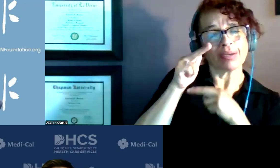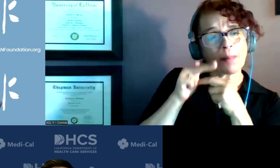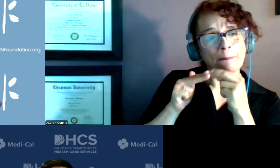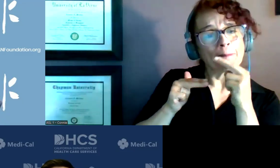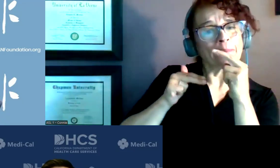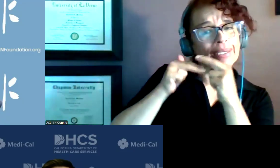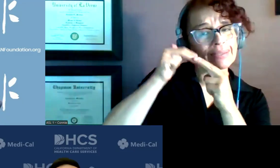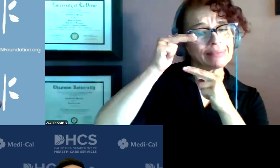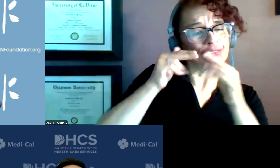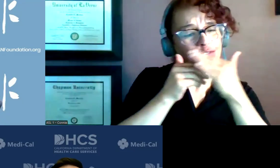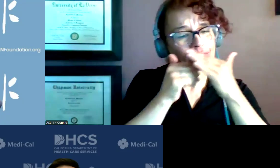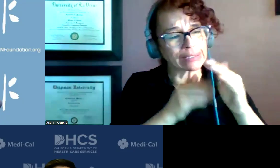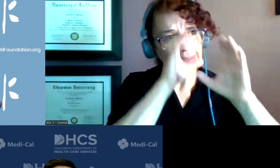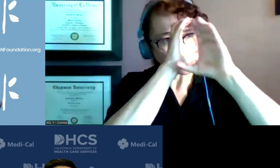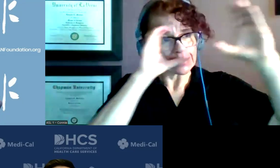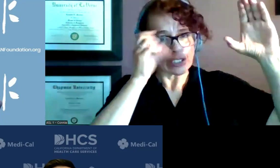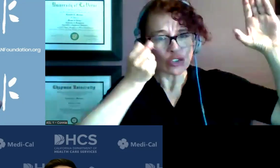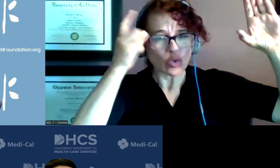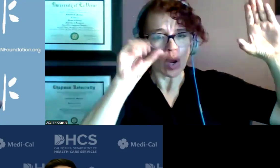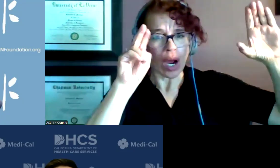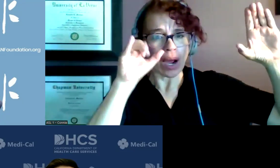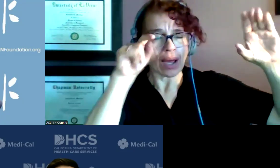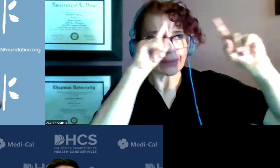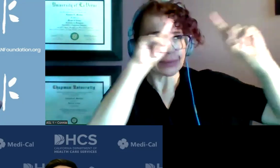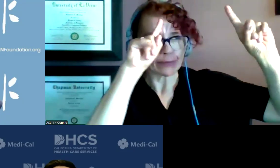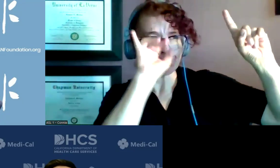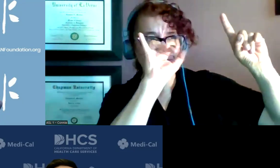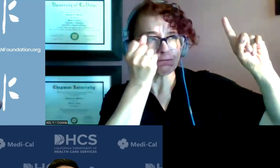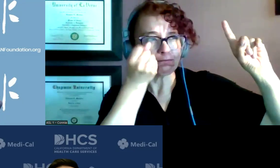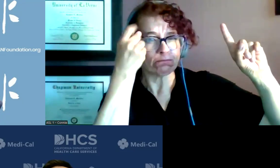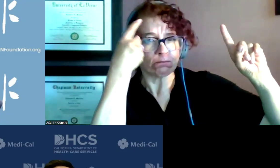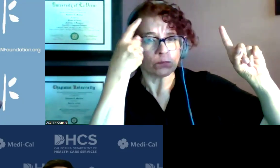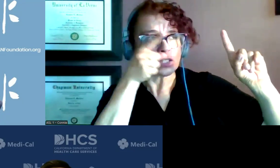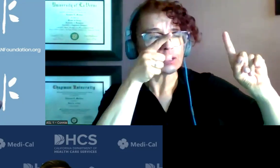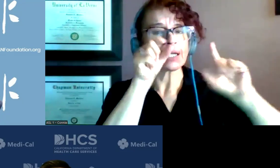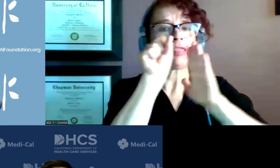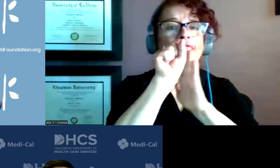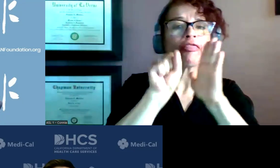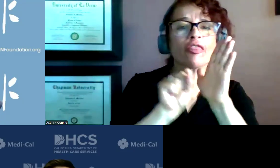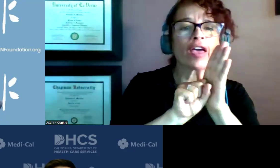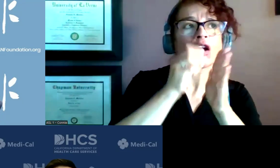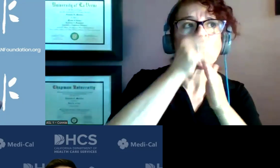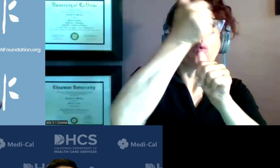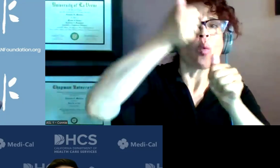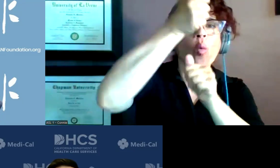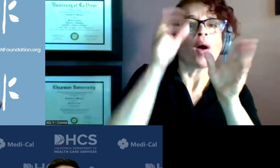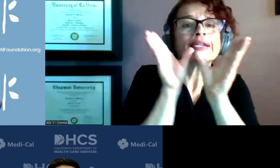those concepts into the stakeholder work group meetings and